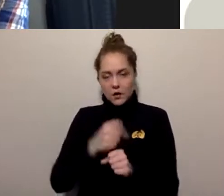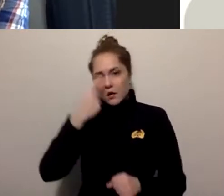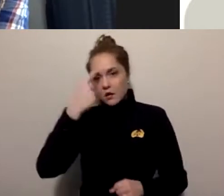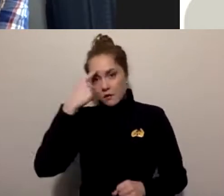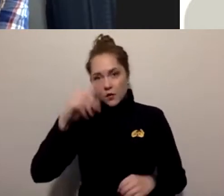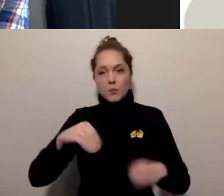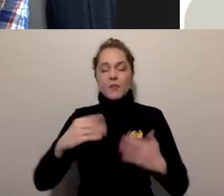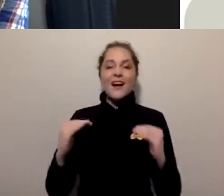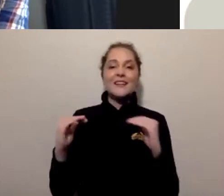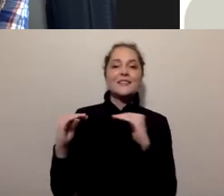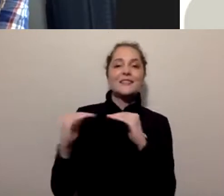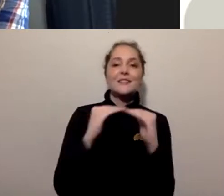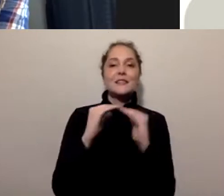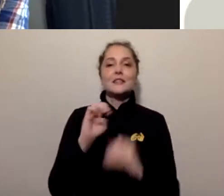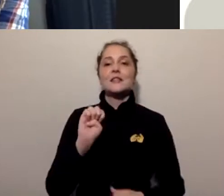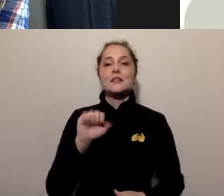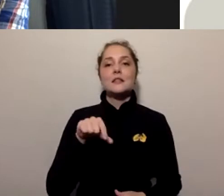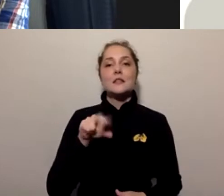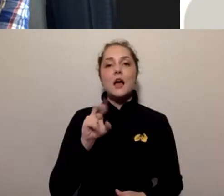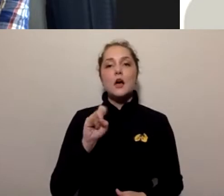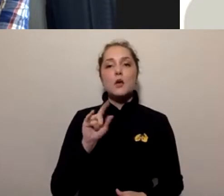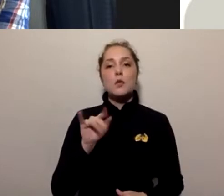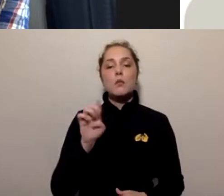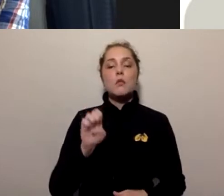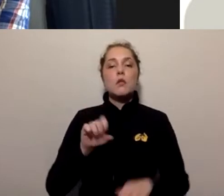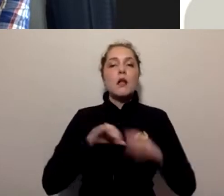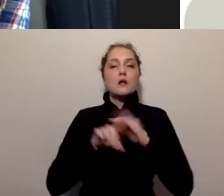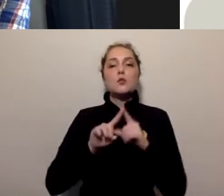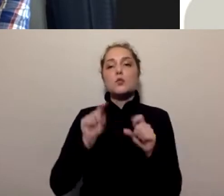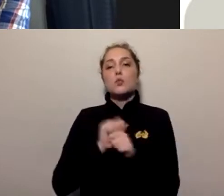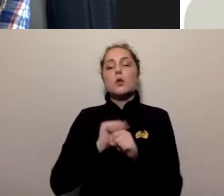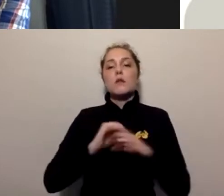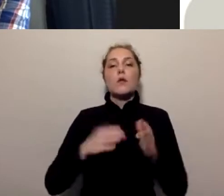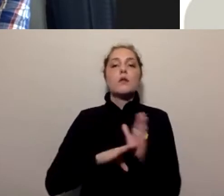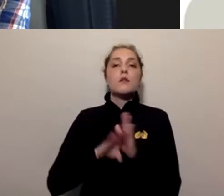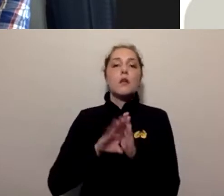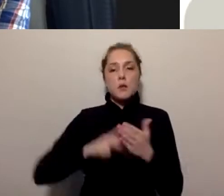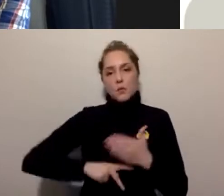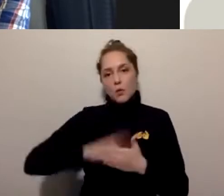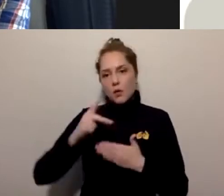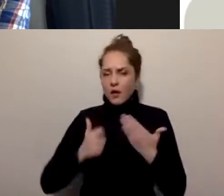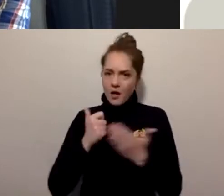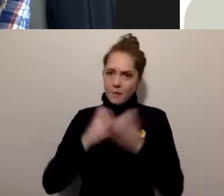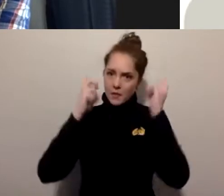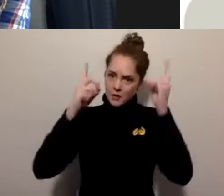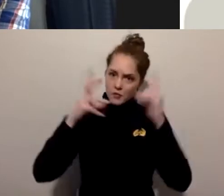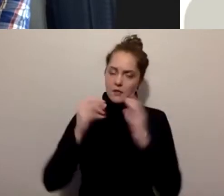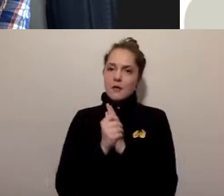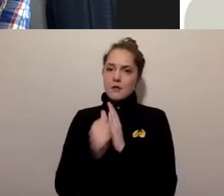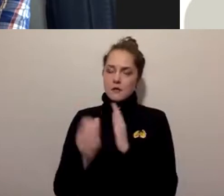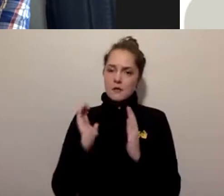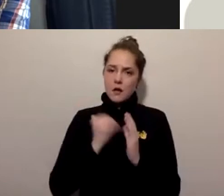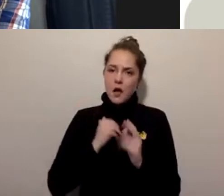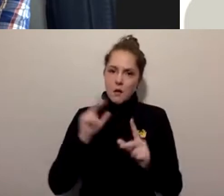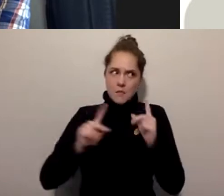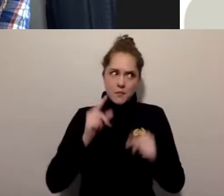equitable access to the workforce development programs that are helping to elevate the education and skill sets of our residents